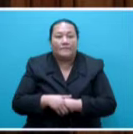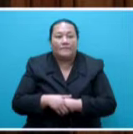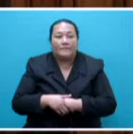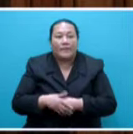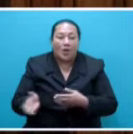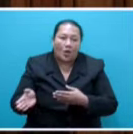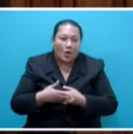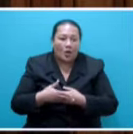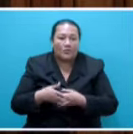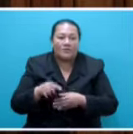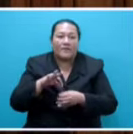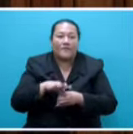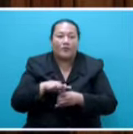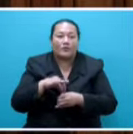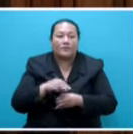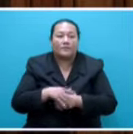Close the vote.